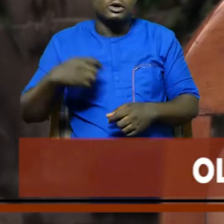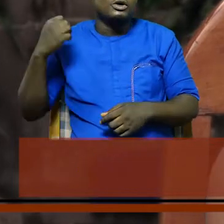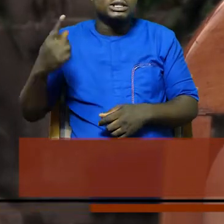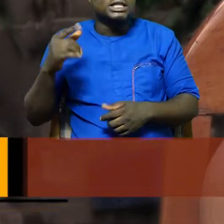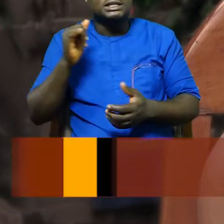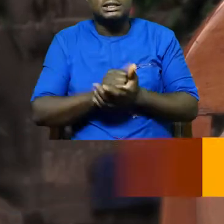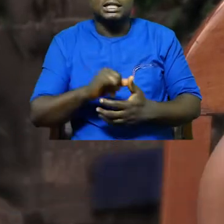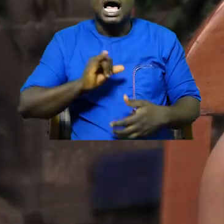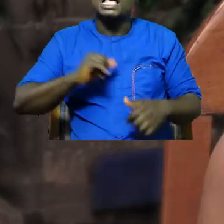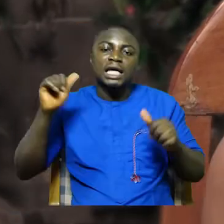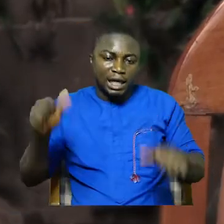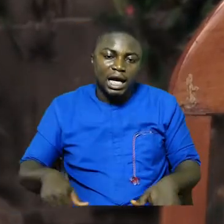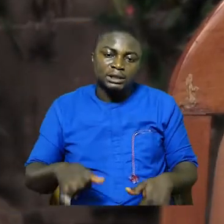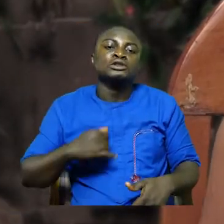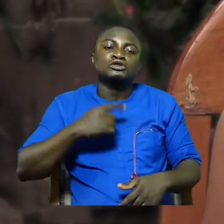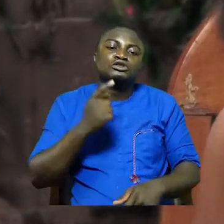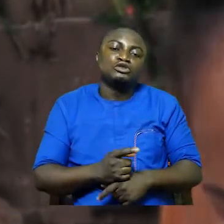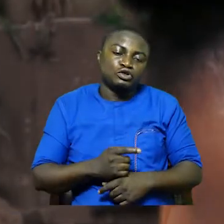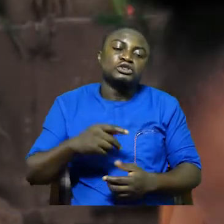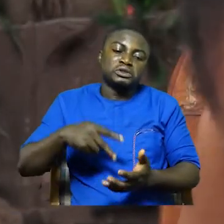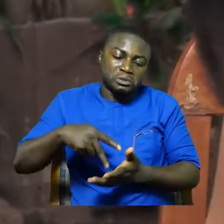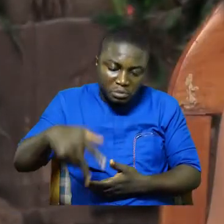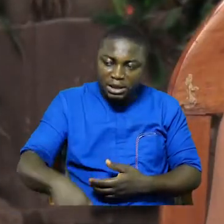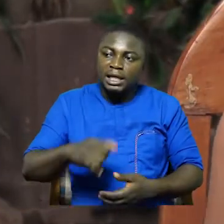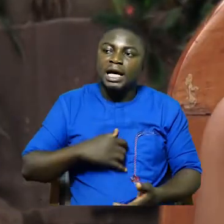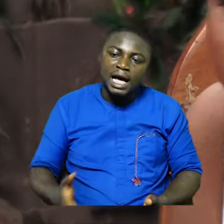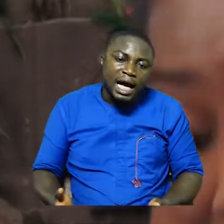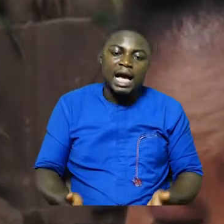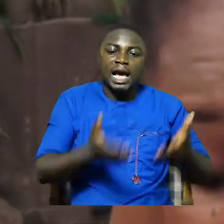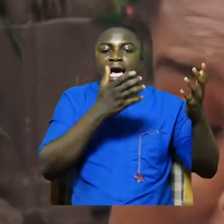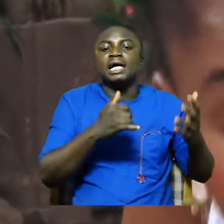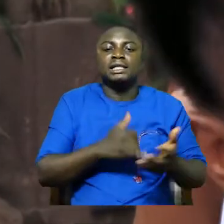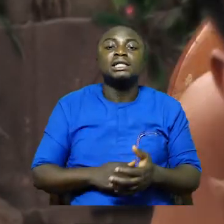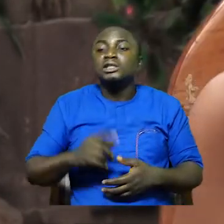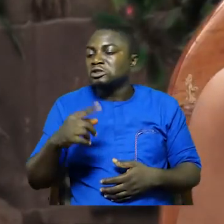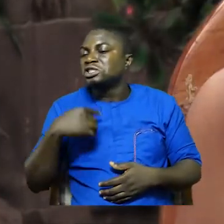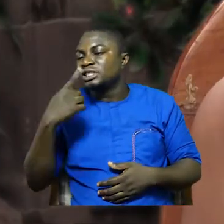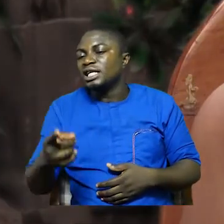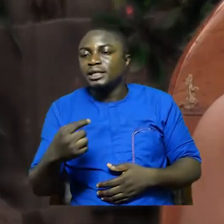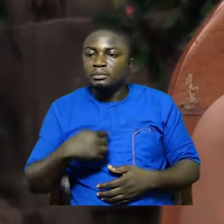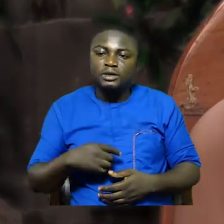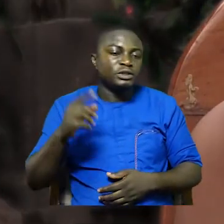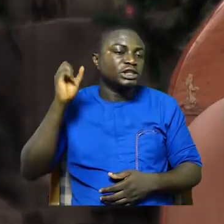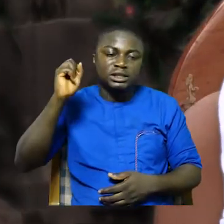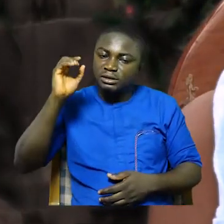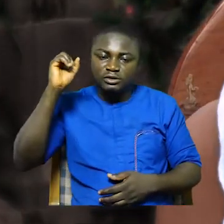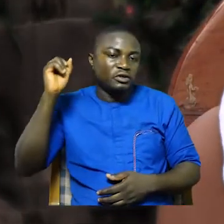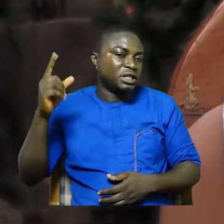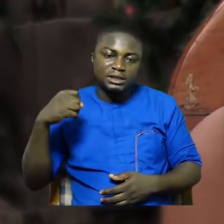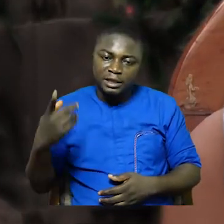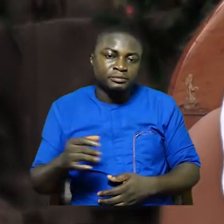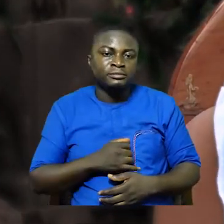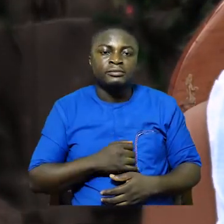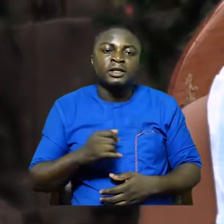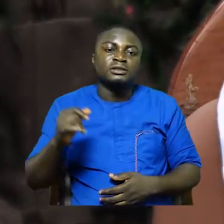me understand that I can do it. I should just bend down. I should carry it. If you see where she's telling me what to do, you will